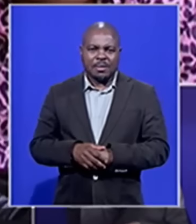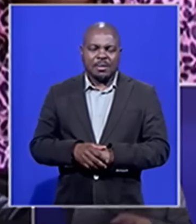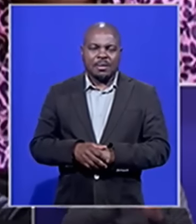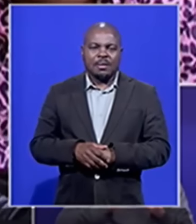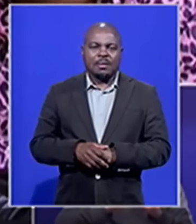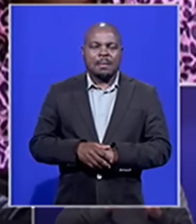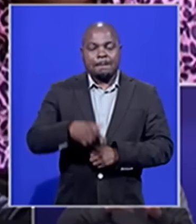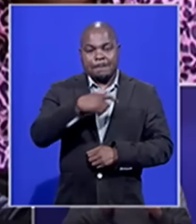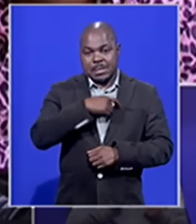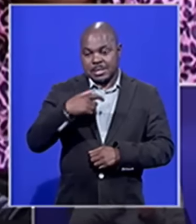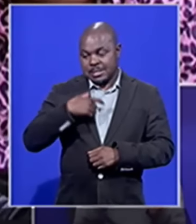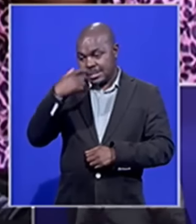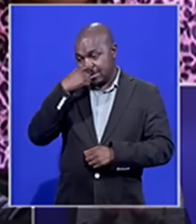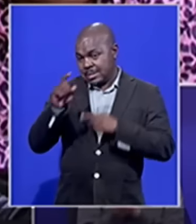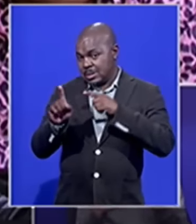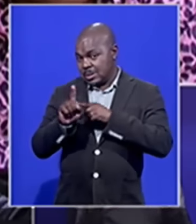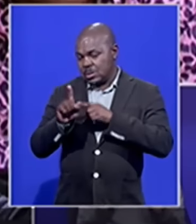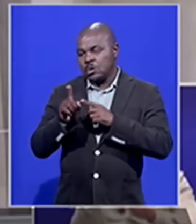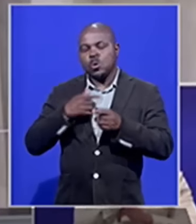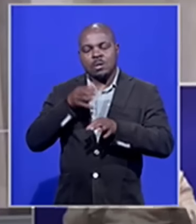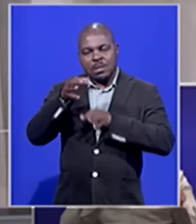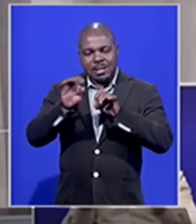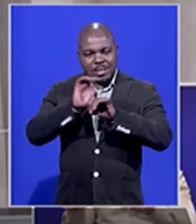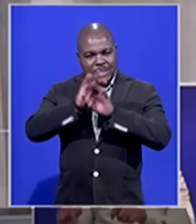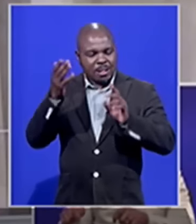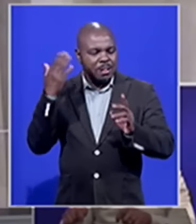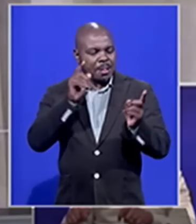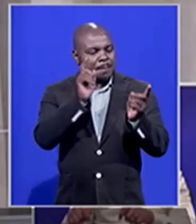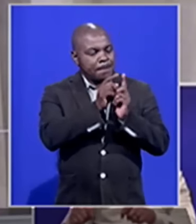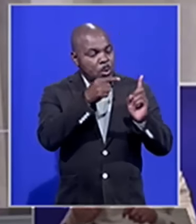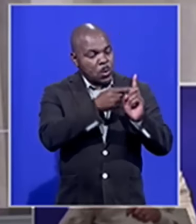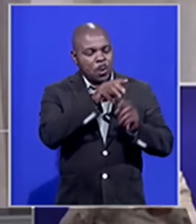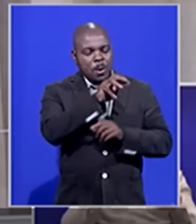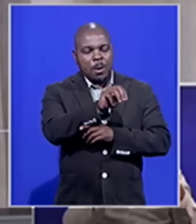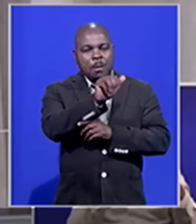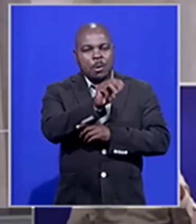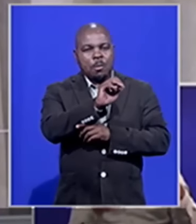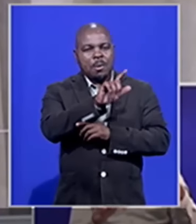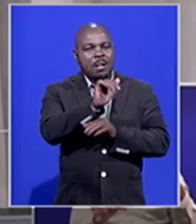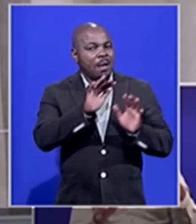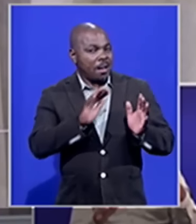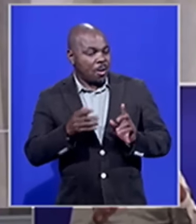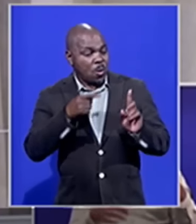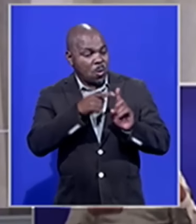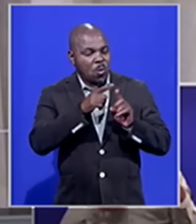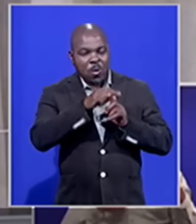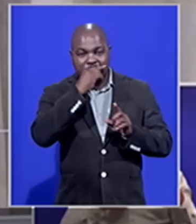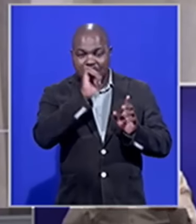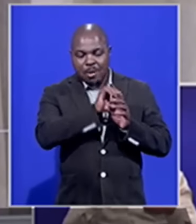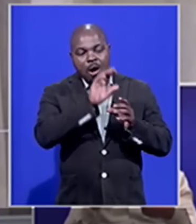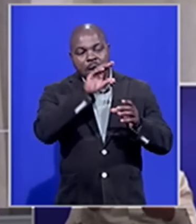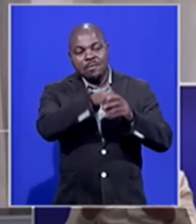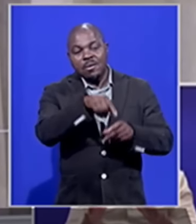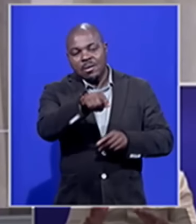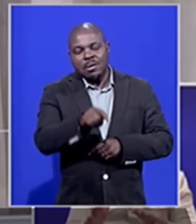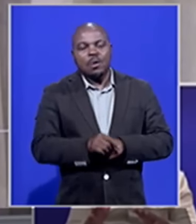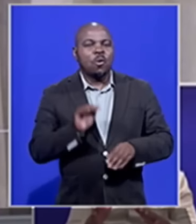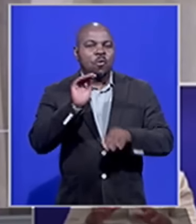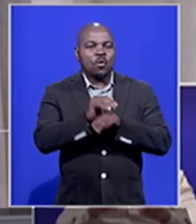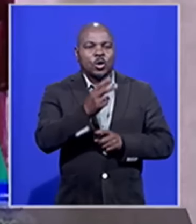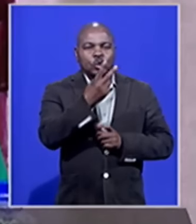Mopresidente Ramaphosa o hlalositse ka botlalo dikopano tsa hae le maumela e ho tlalewang a le ka sehloohong boshodung ba diranta tse fetang dibilione tse 2 sepetleleng